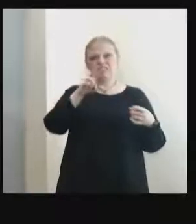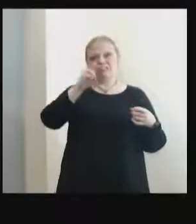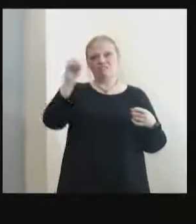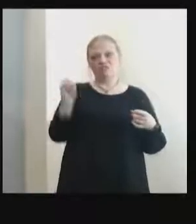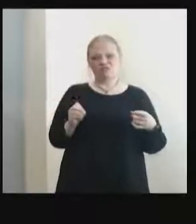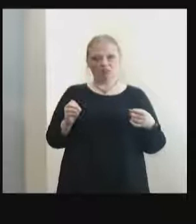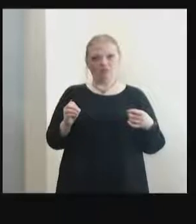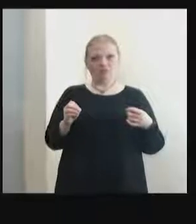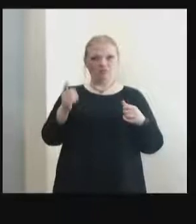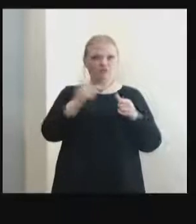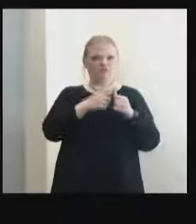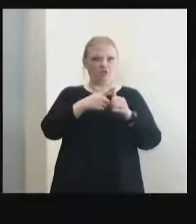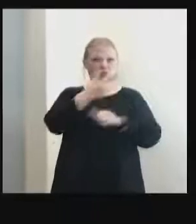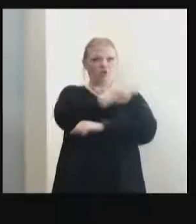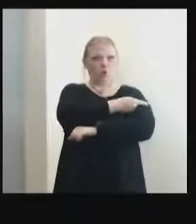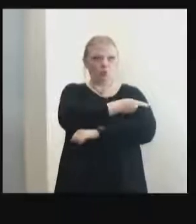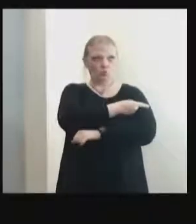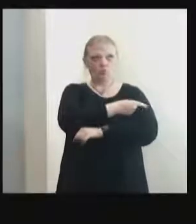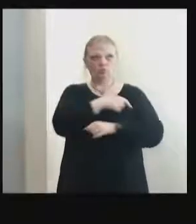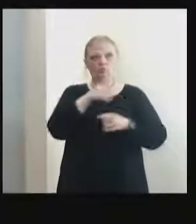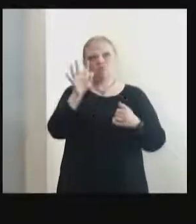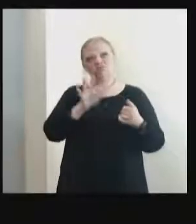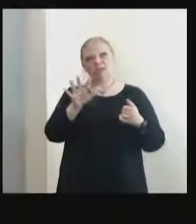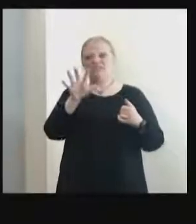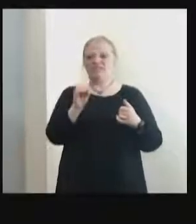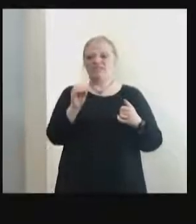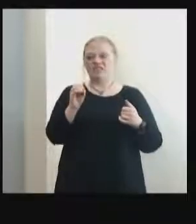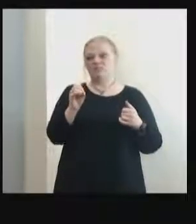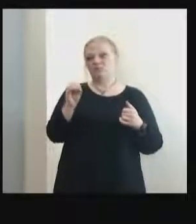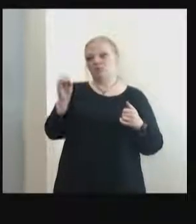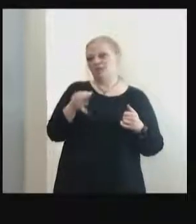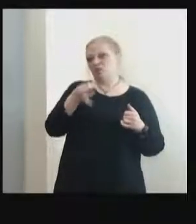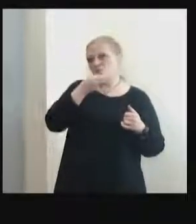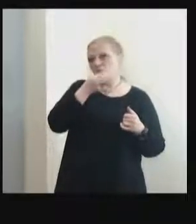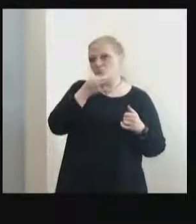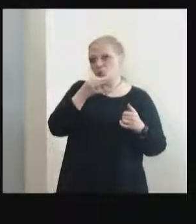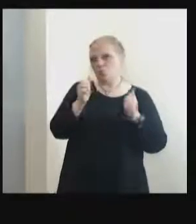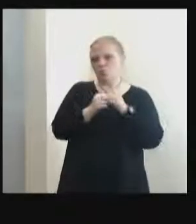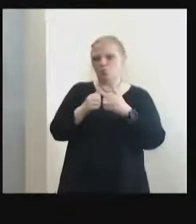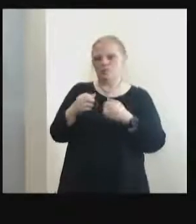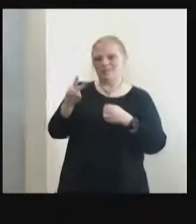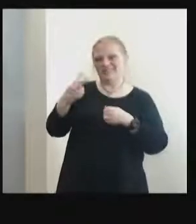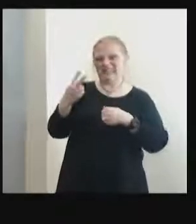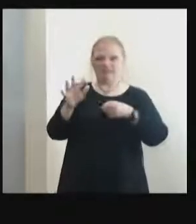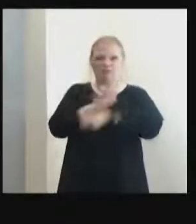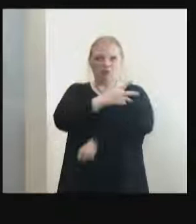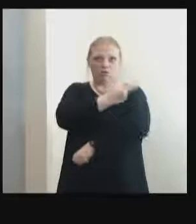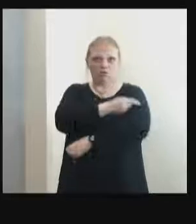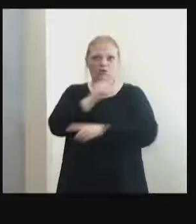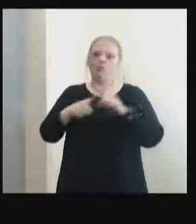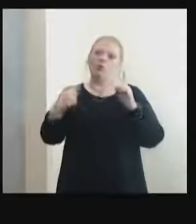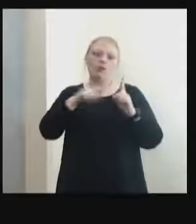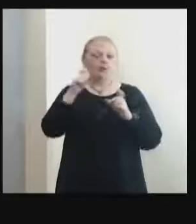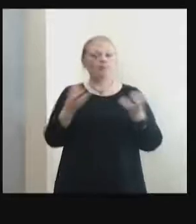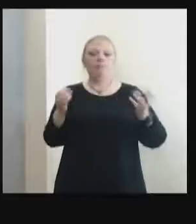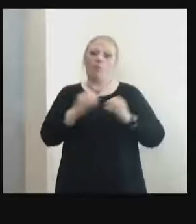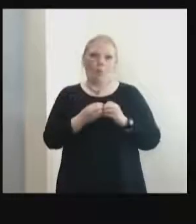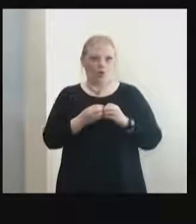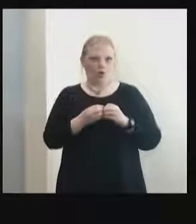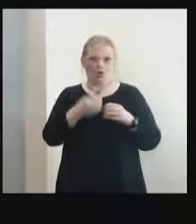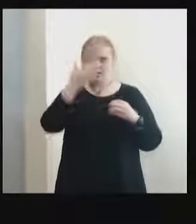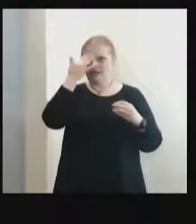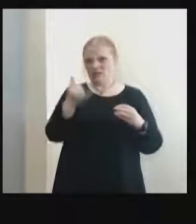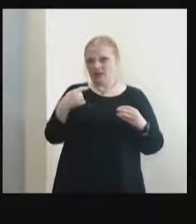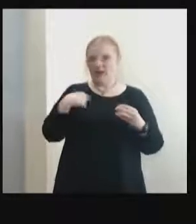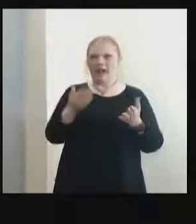of those with the first dose, nearly 50% soon are fully vaccinated, but we need to do more. And that's why